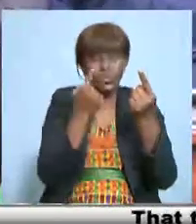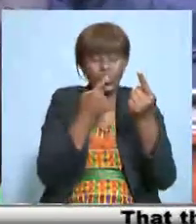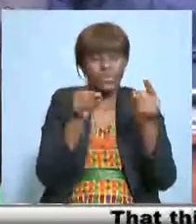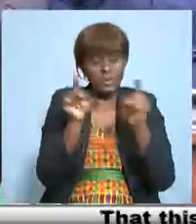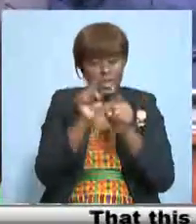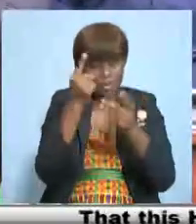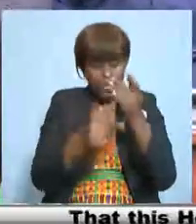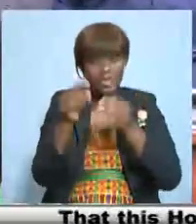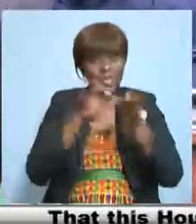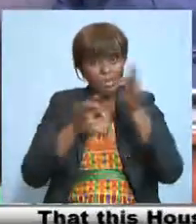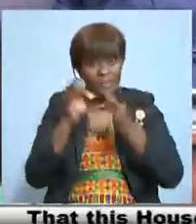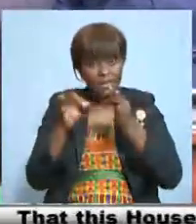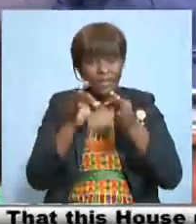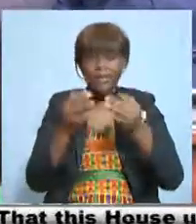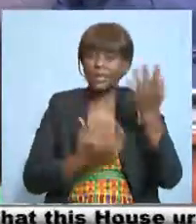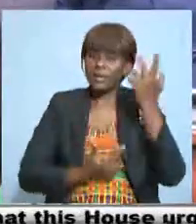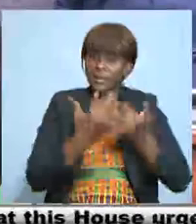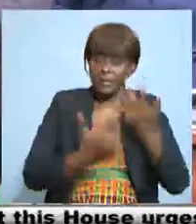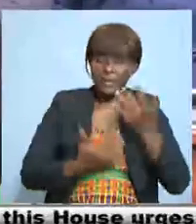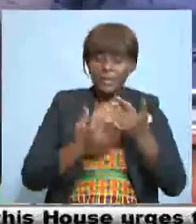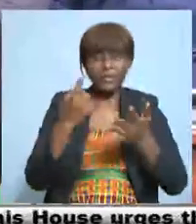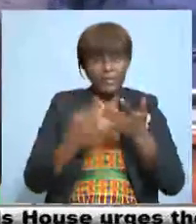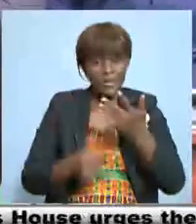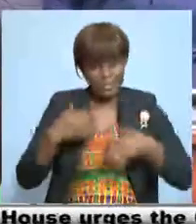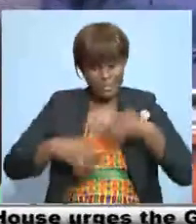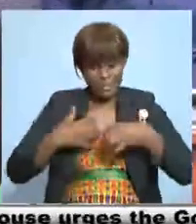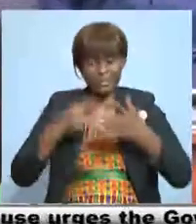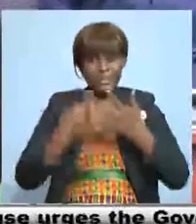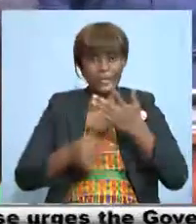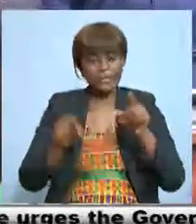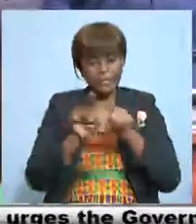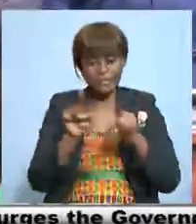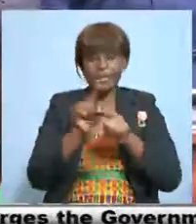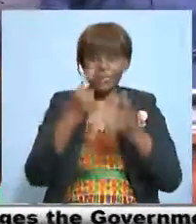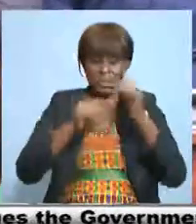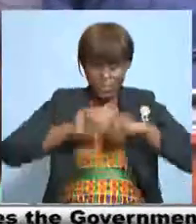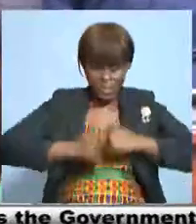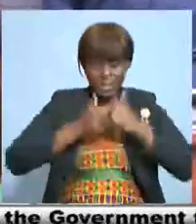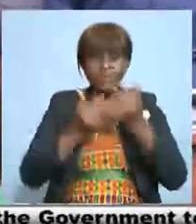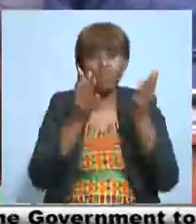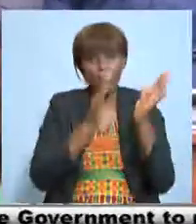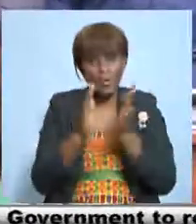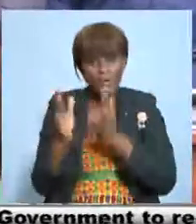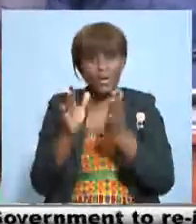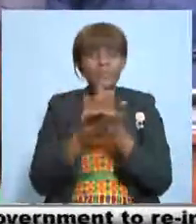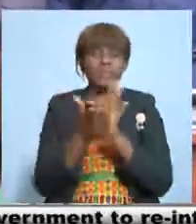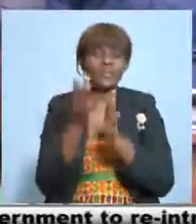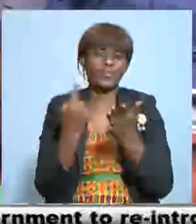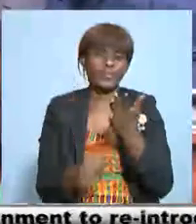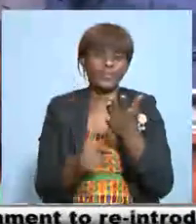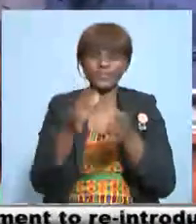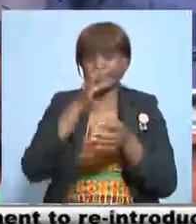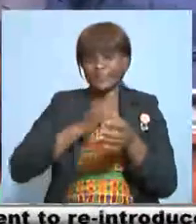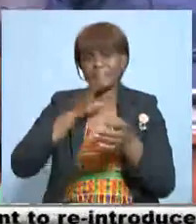what defines what our aspirations are, what defines what we envisage to be.